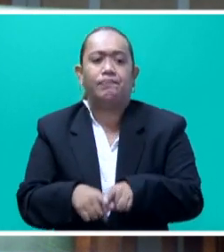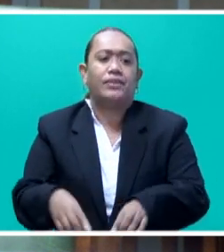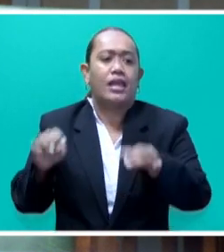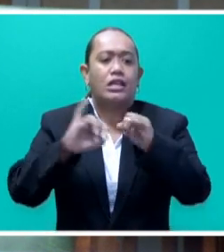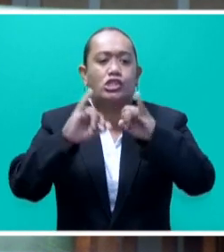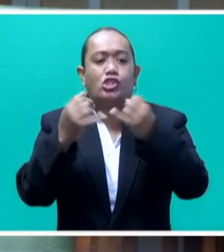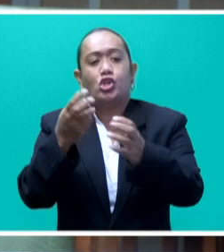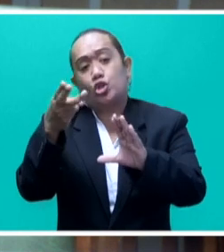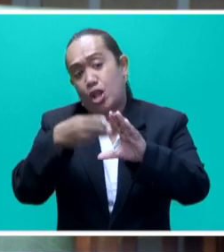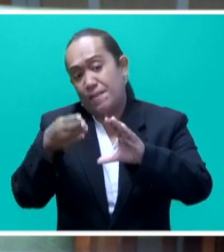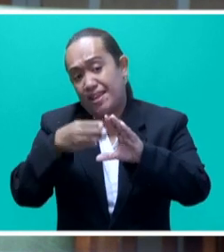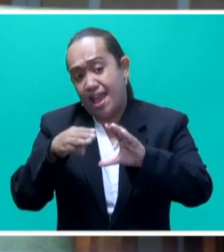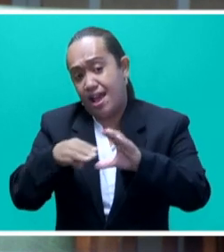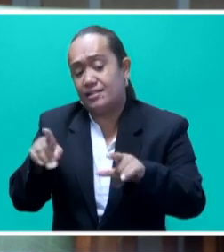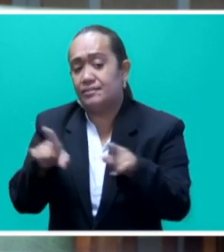recently,